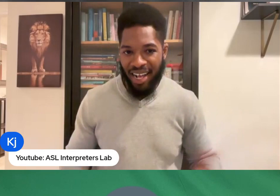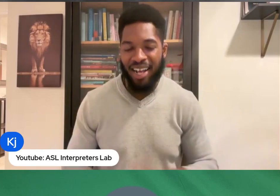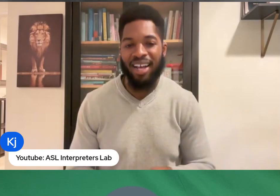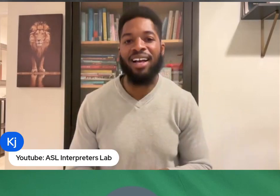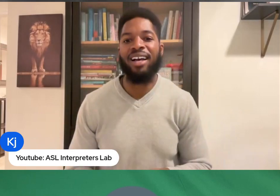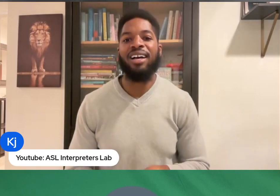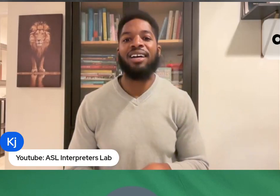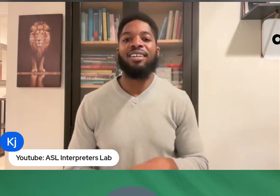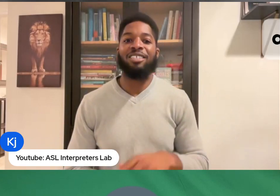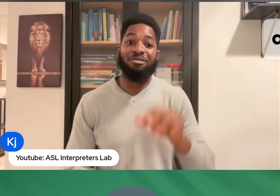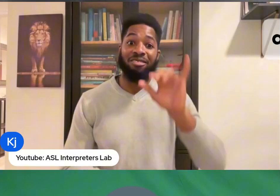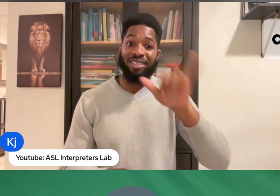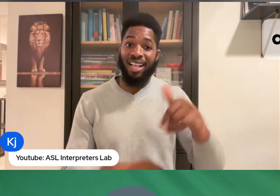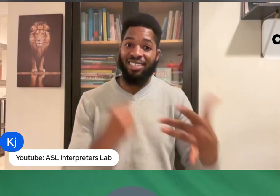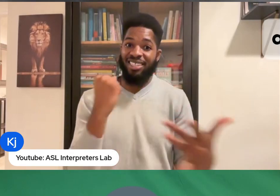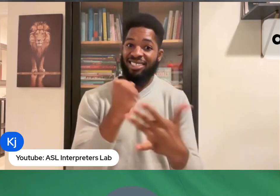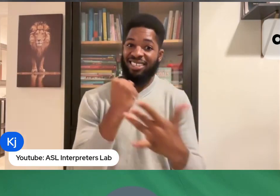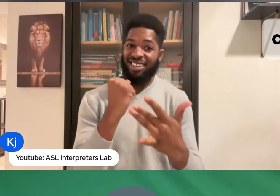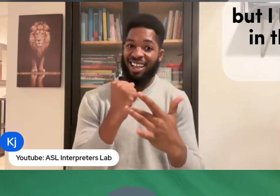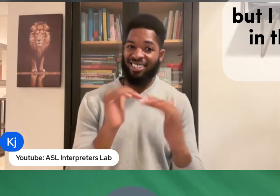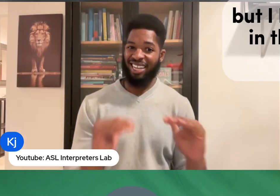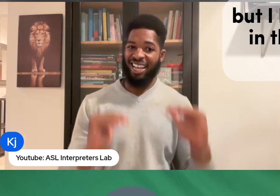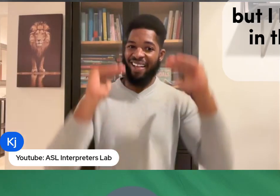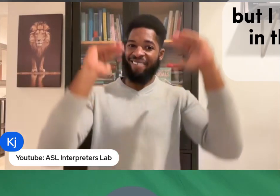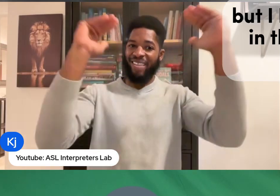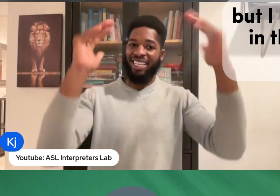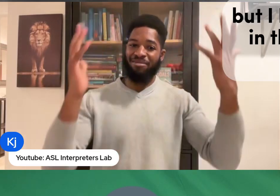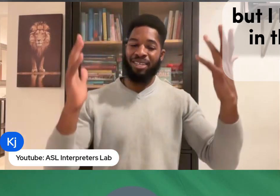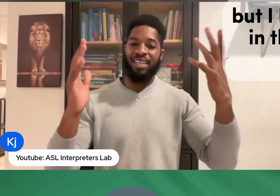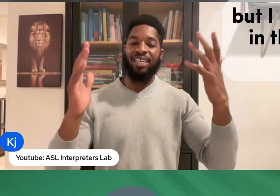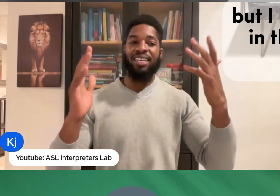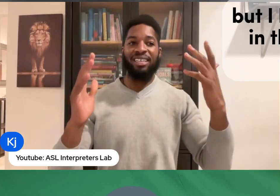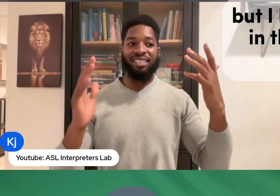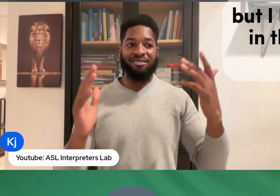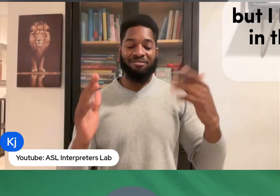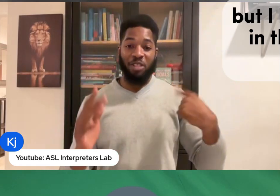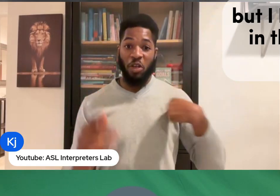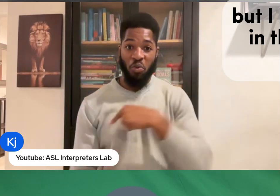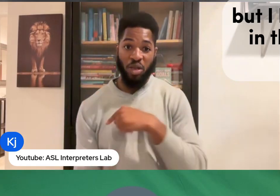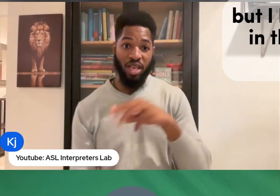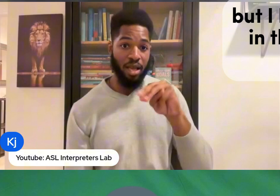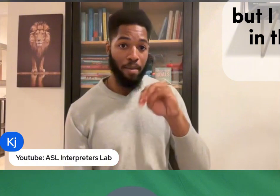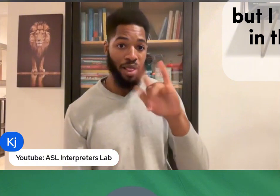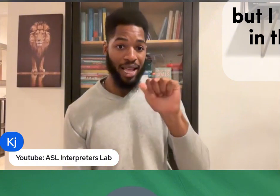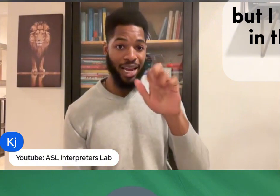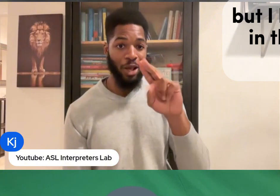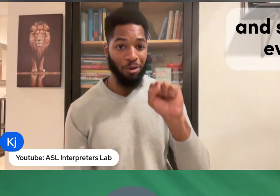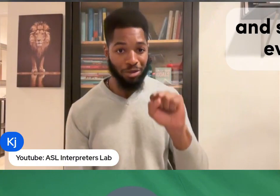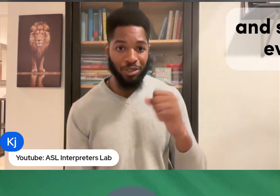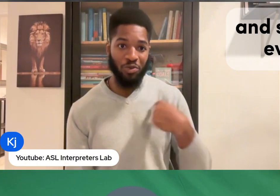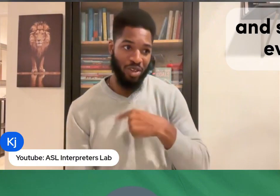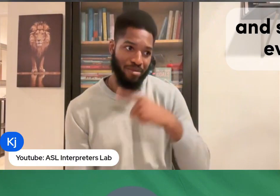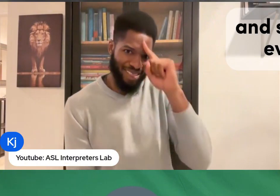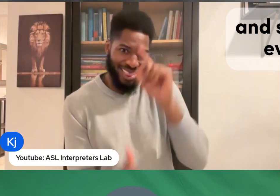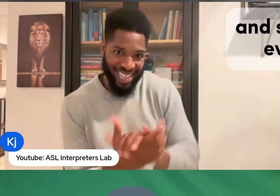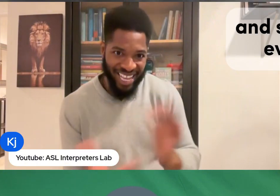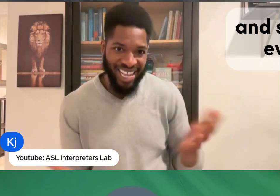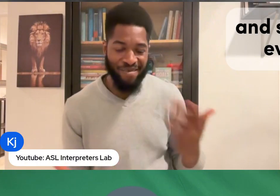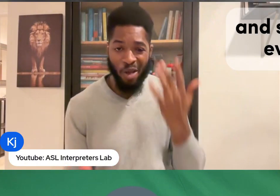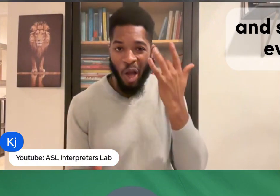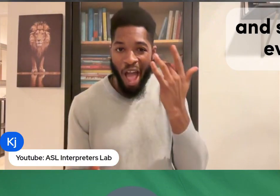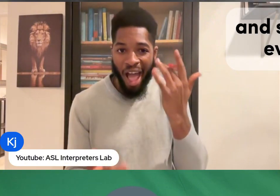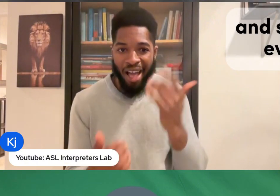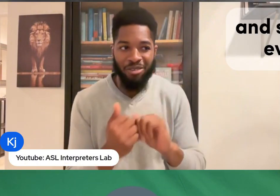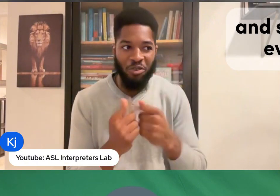that millennials, and I'll speak for myself, but I do know millennials believe in that because we grew up in that. And so as we continue